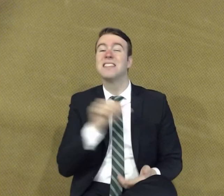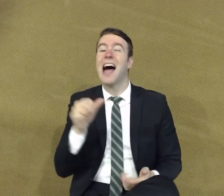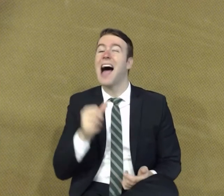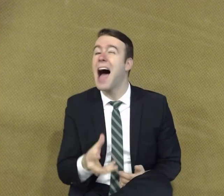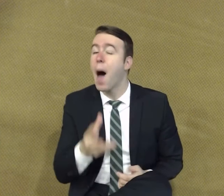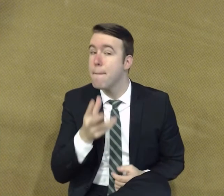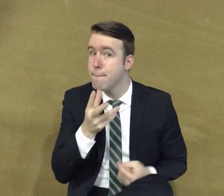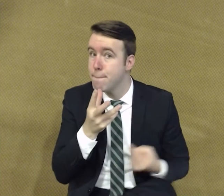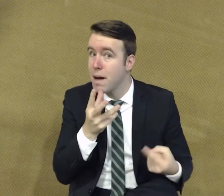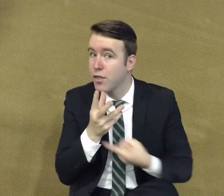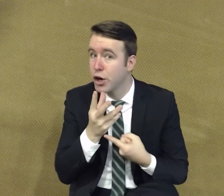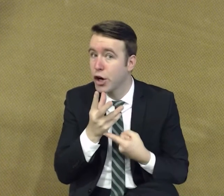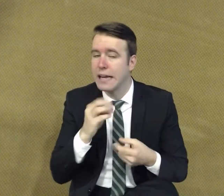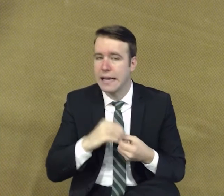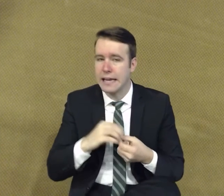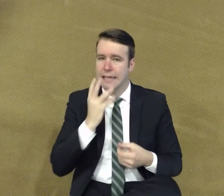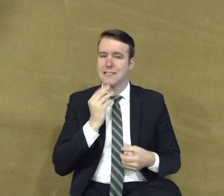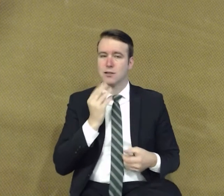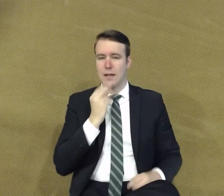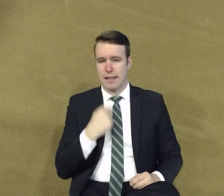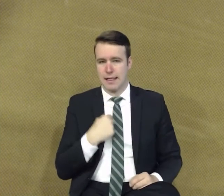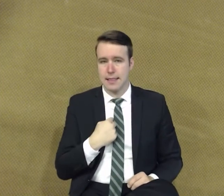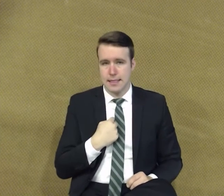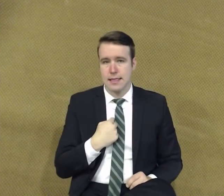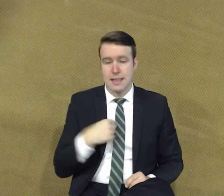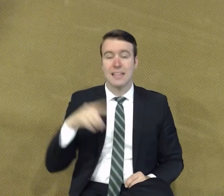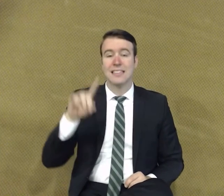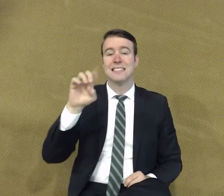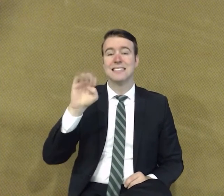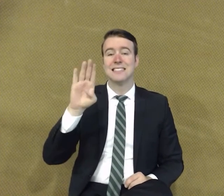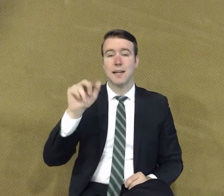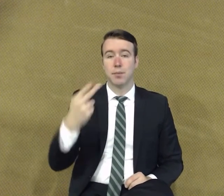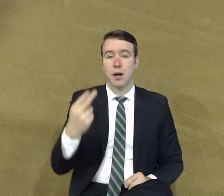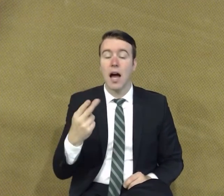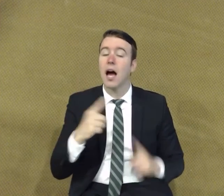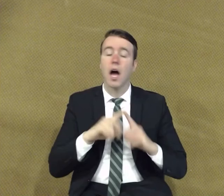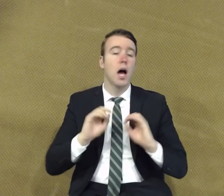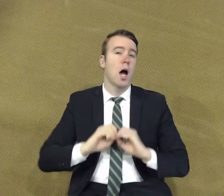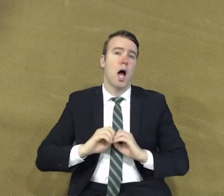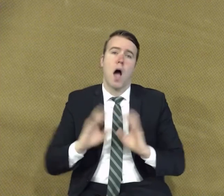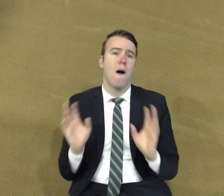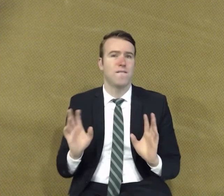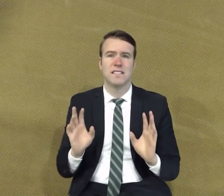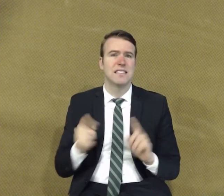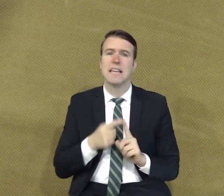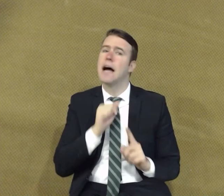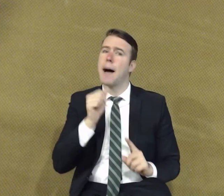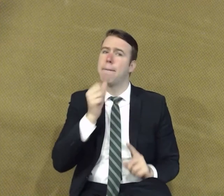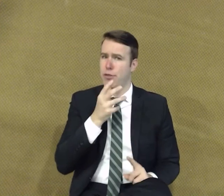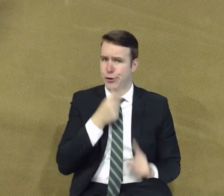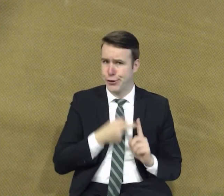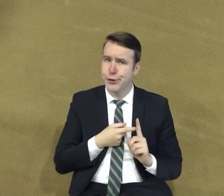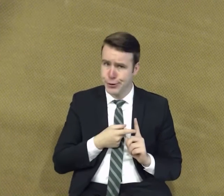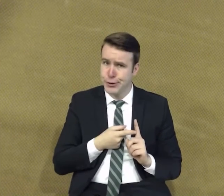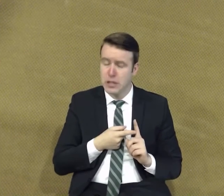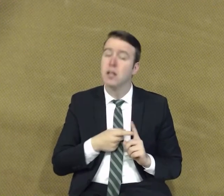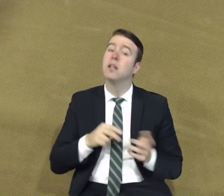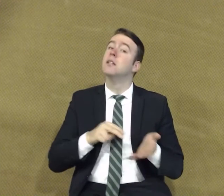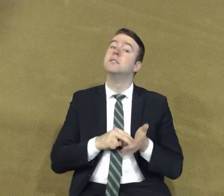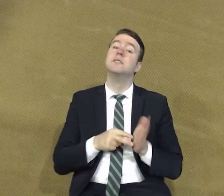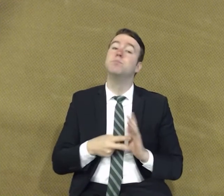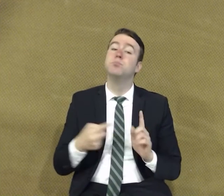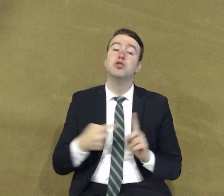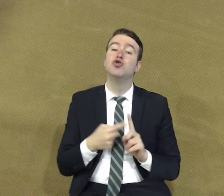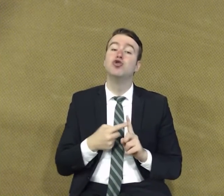mother in Israel. A mother. Deborah was obviously a mother, meaning